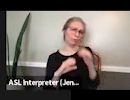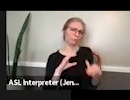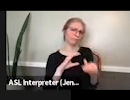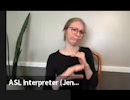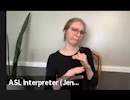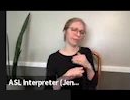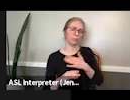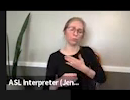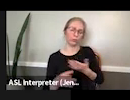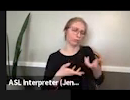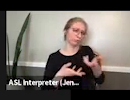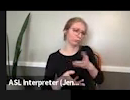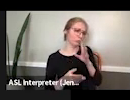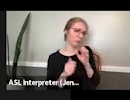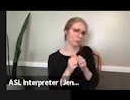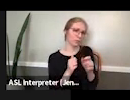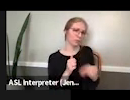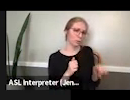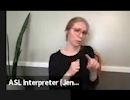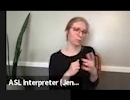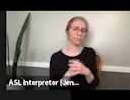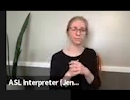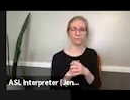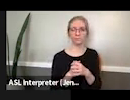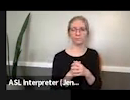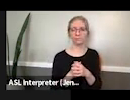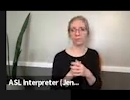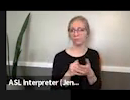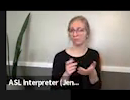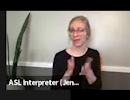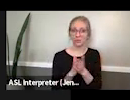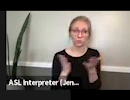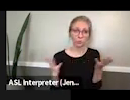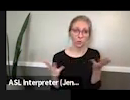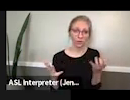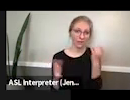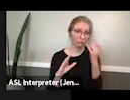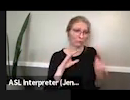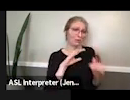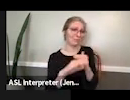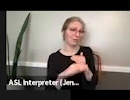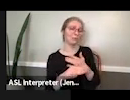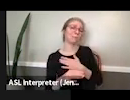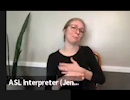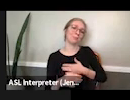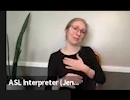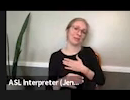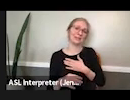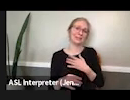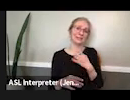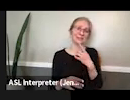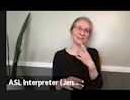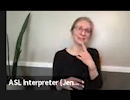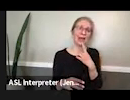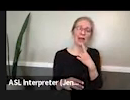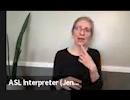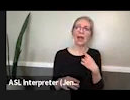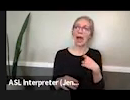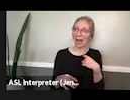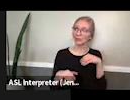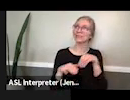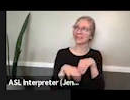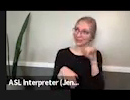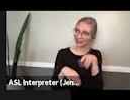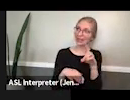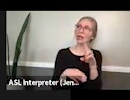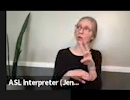you. Email me. The only thing I ask is if you do that, please connect me, say, well, I was in that Indiana webinar.